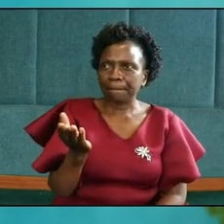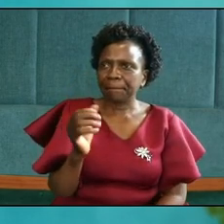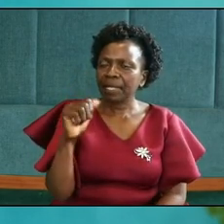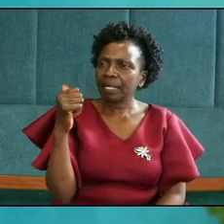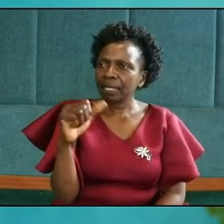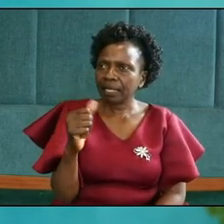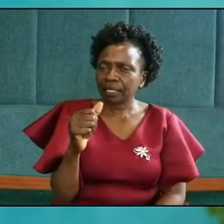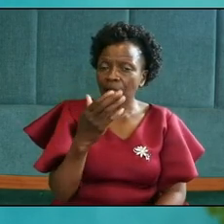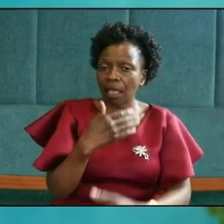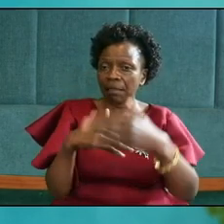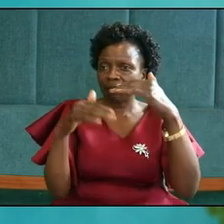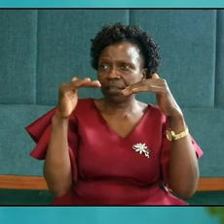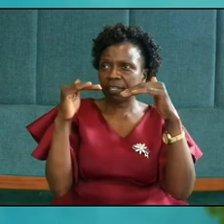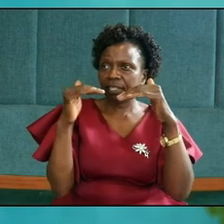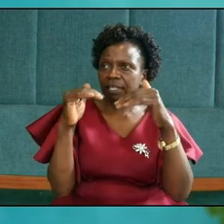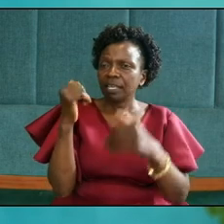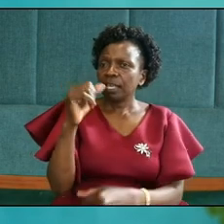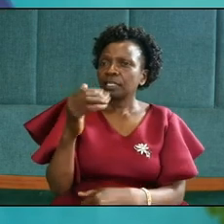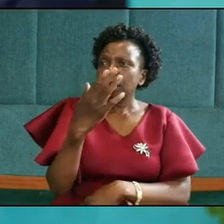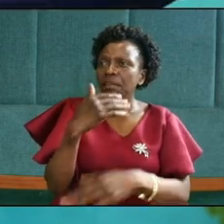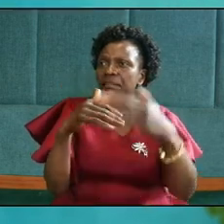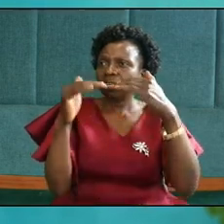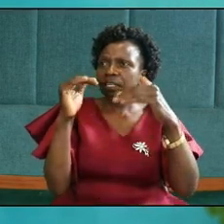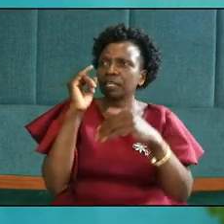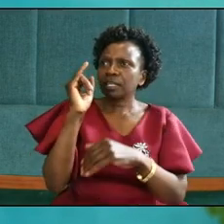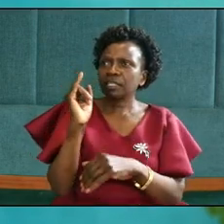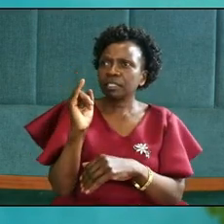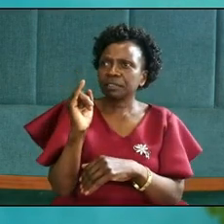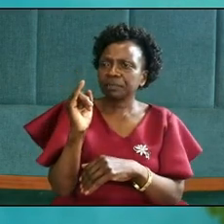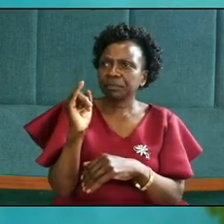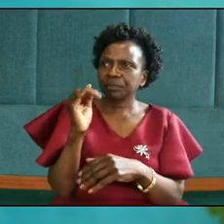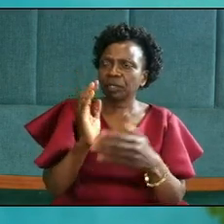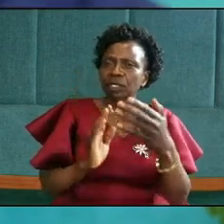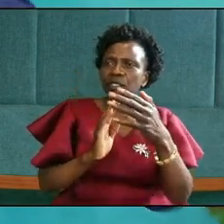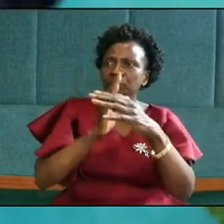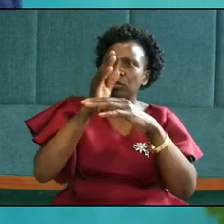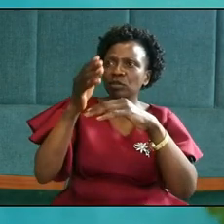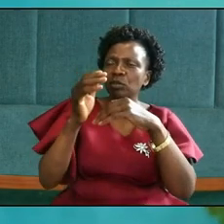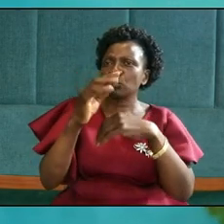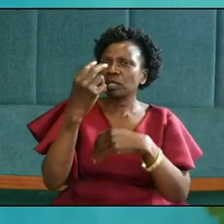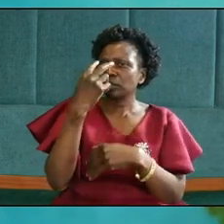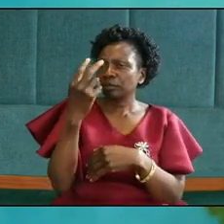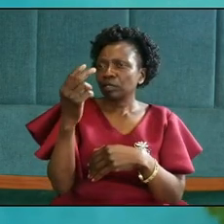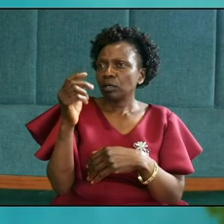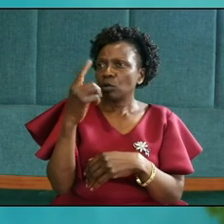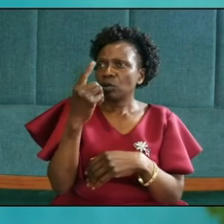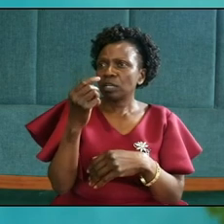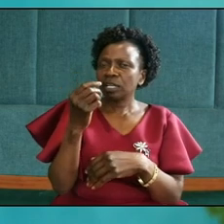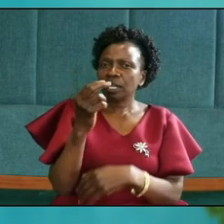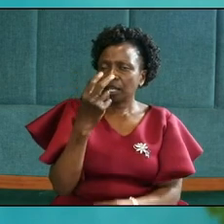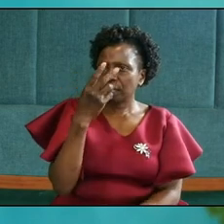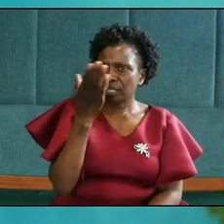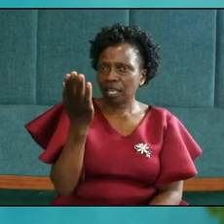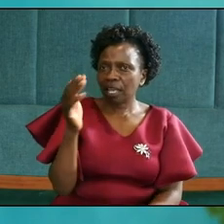Yet heaven, yet heaven is far beyond the starry sky, and you can only reach there in three